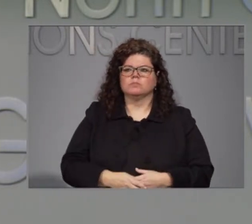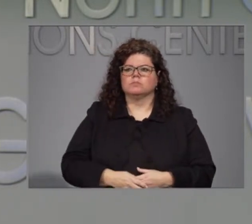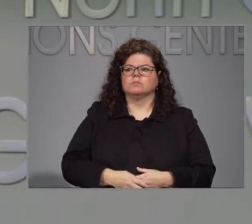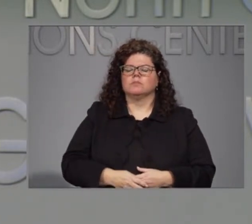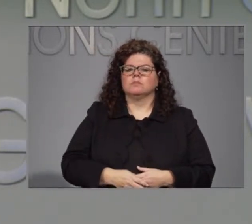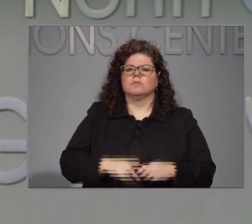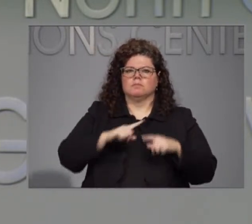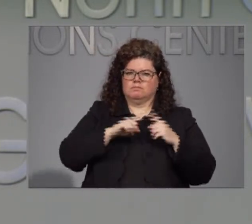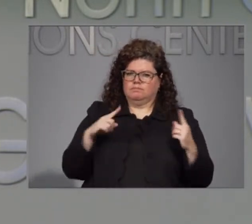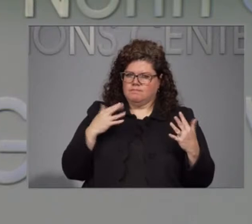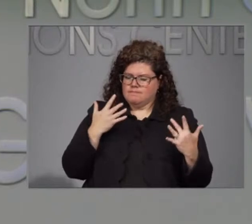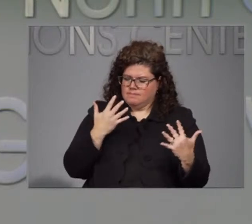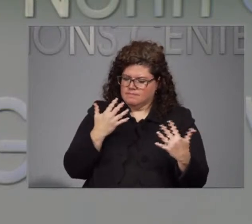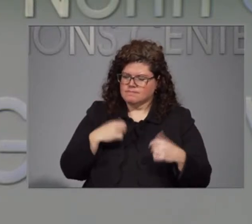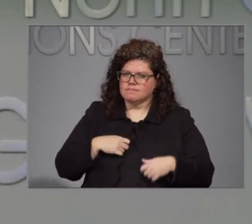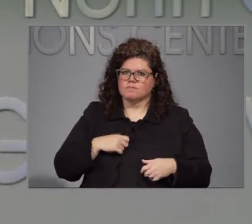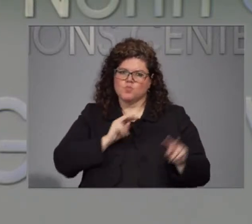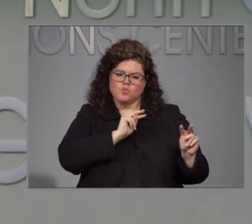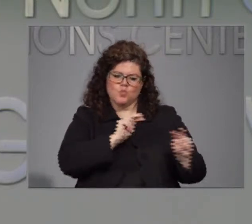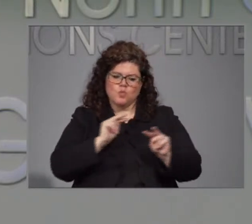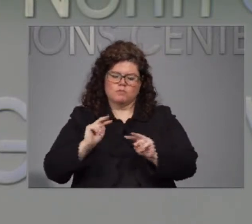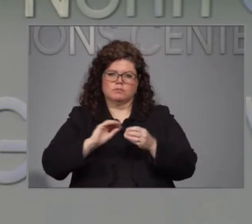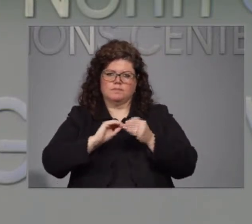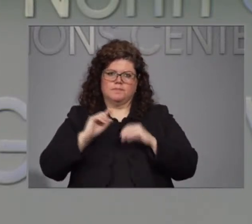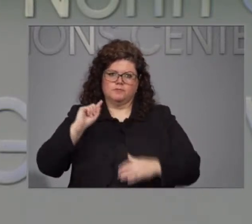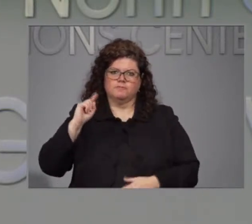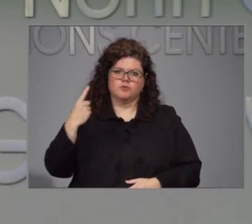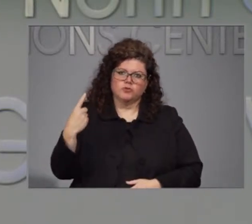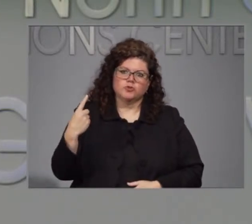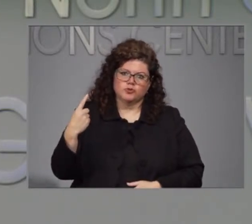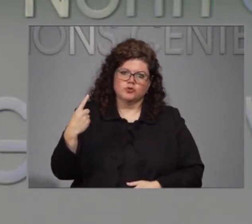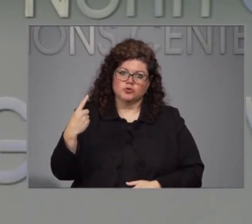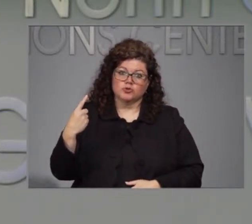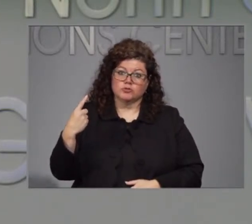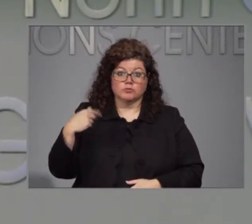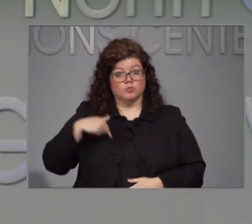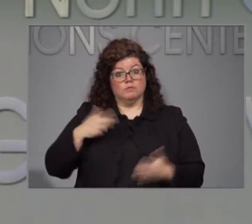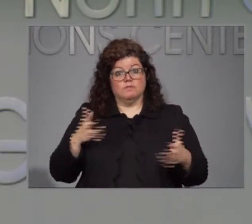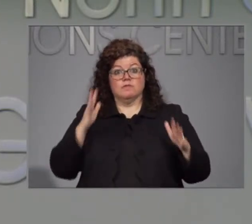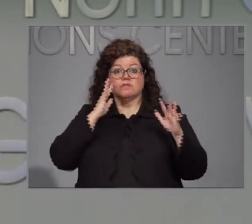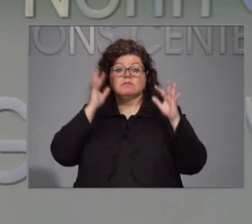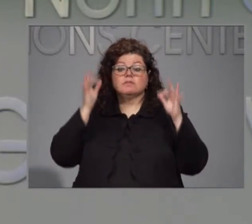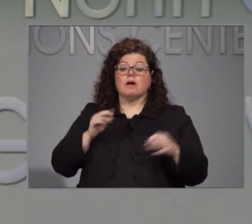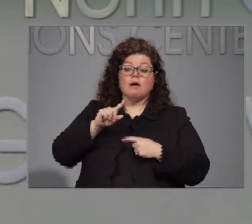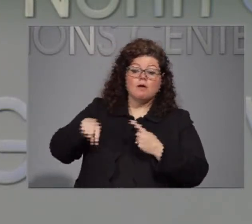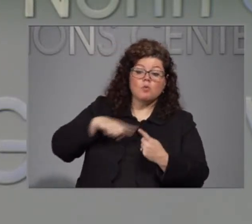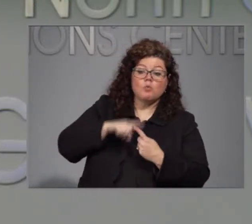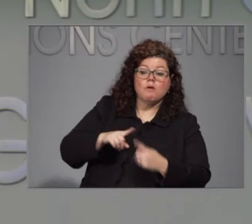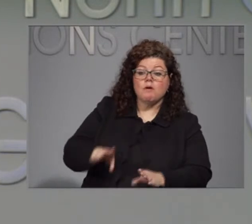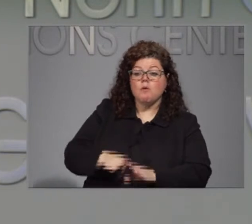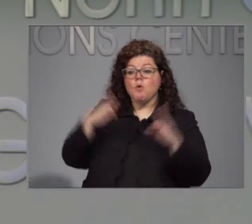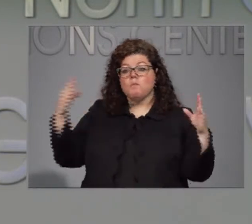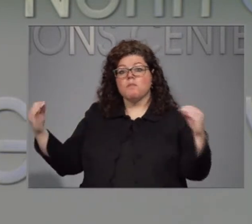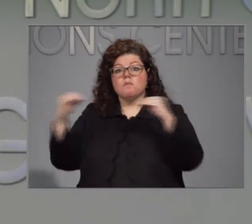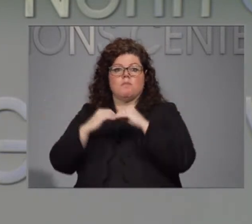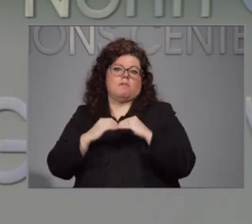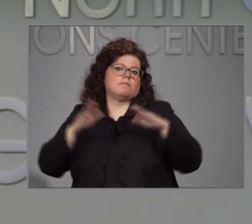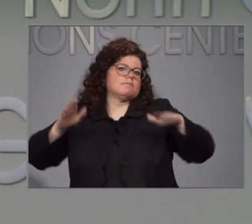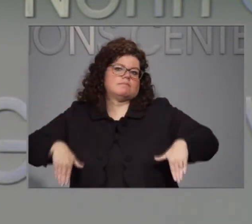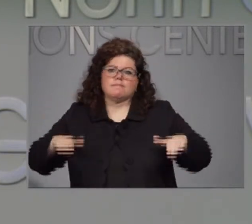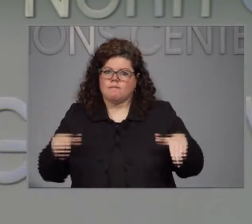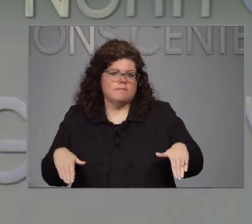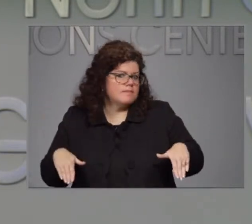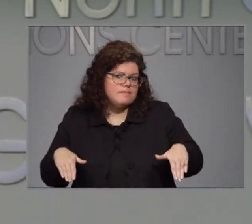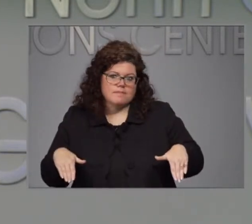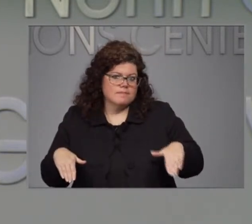are looking at the trends. There has not been a decision made about either one of those at this point.